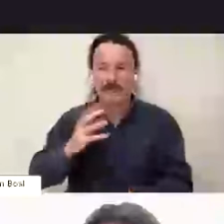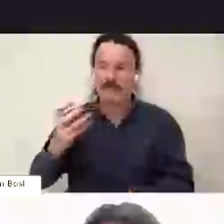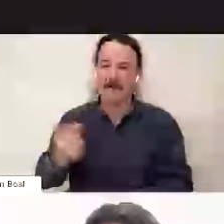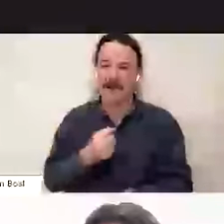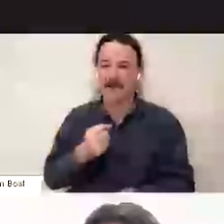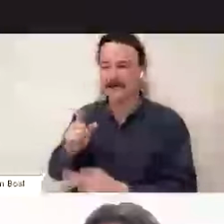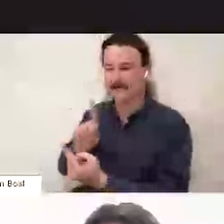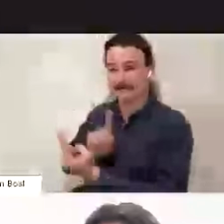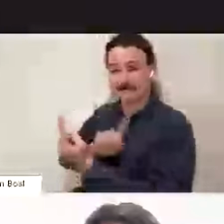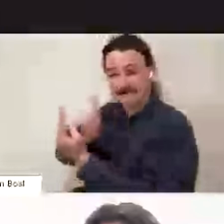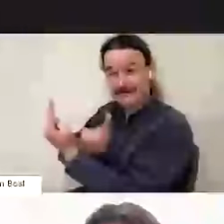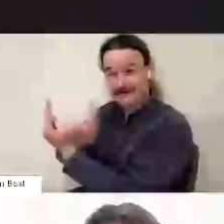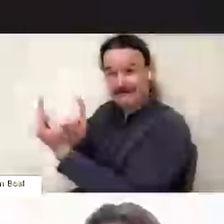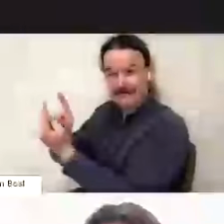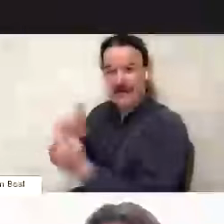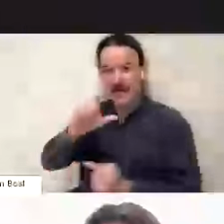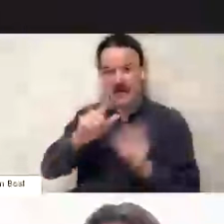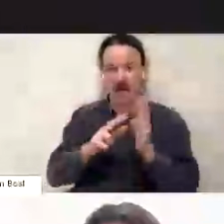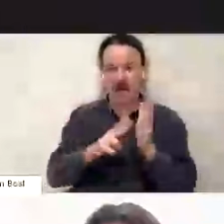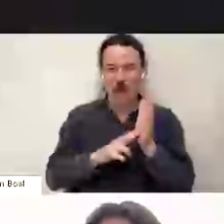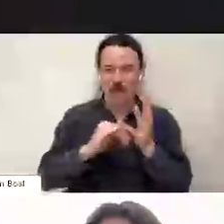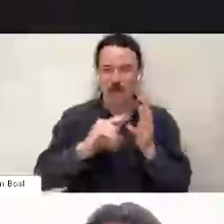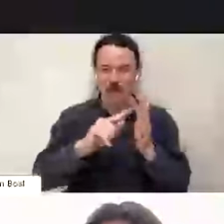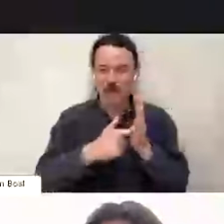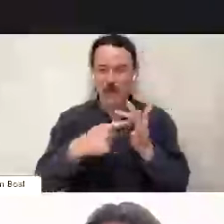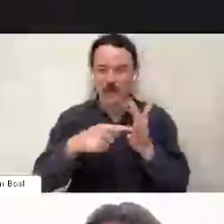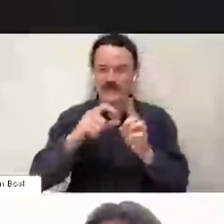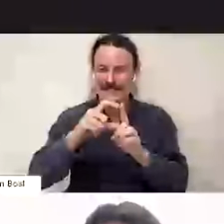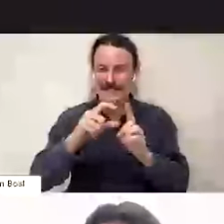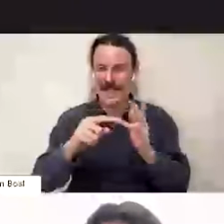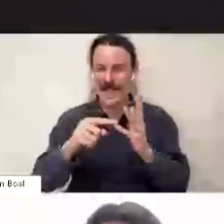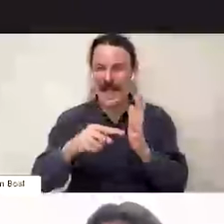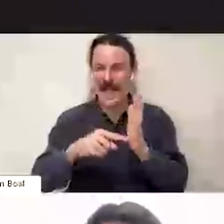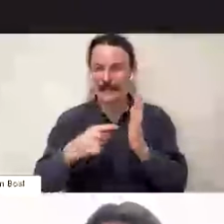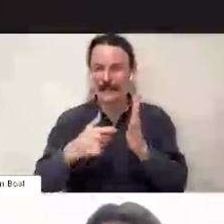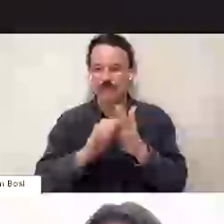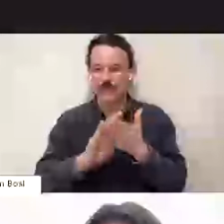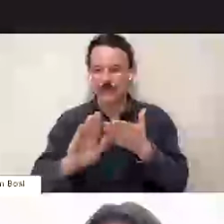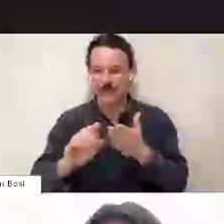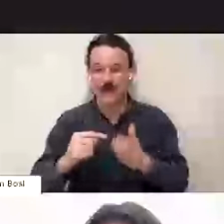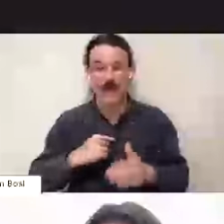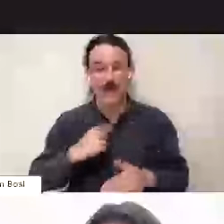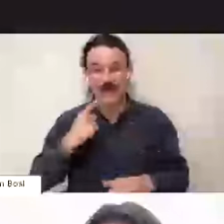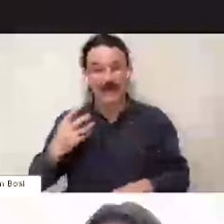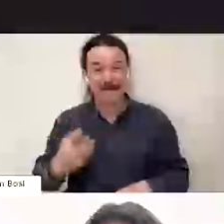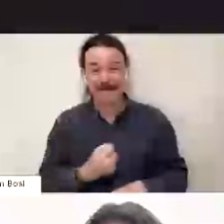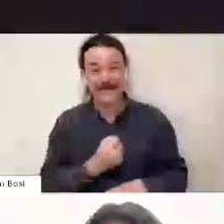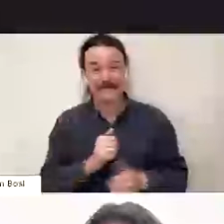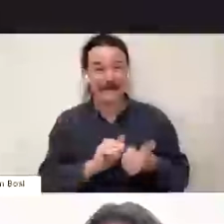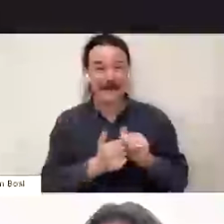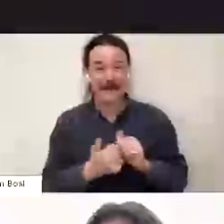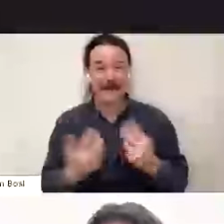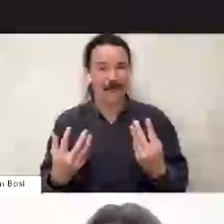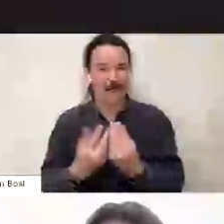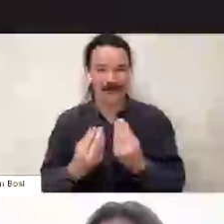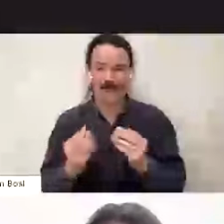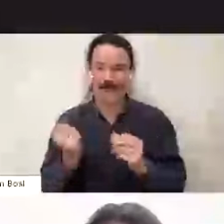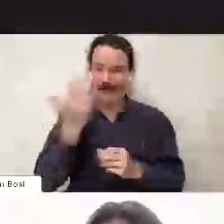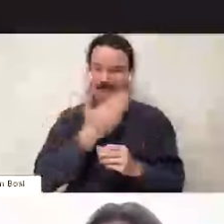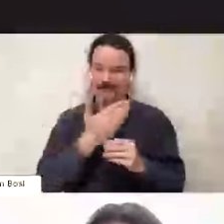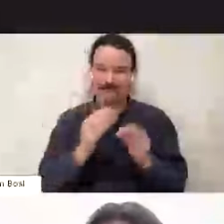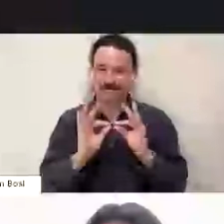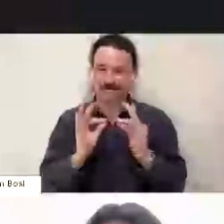It's got to be approaching community with humility. I would recommend doing it in partnership with an Aboriginal organisation, even